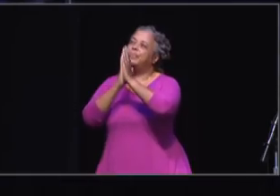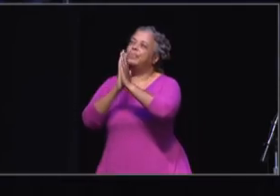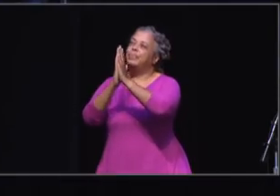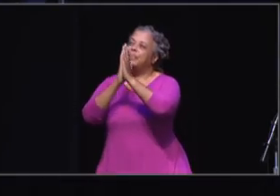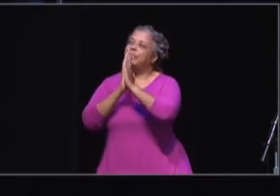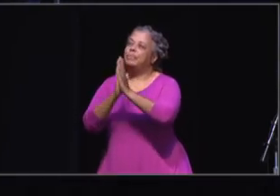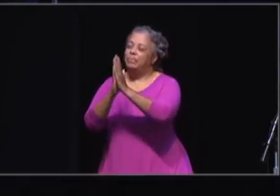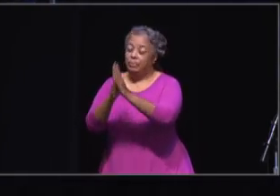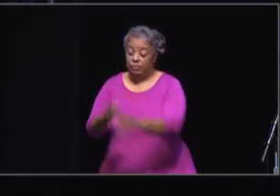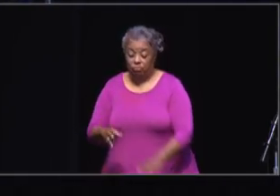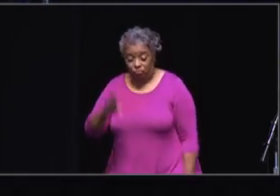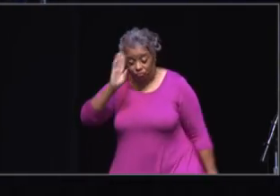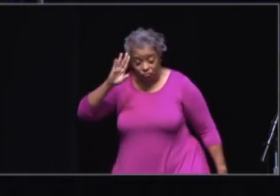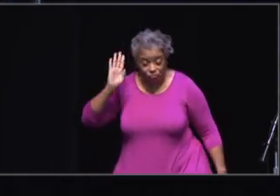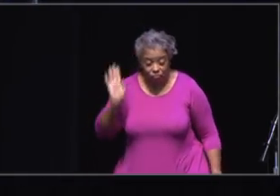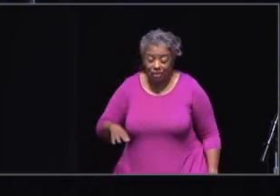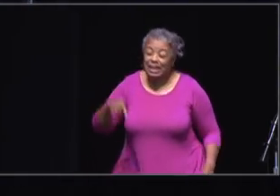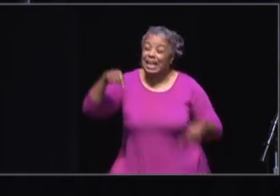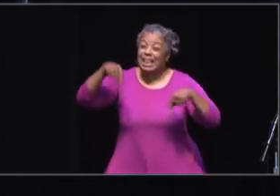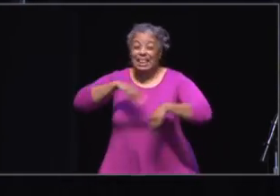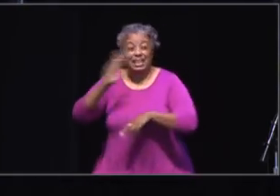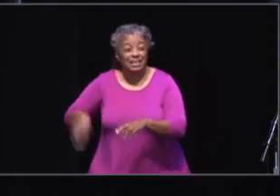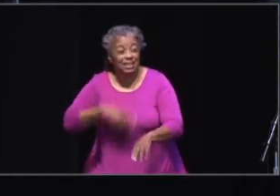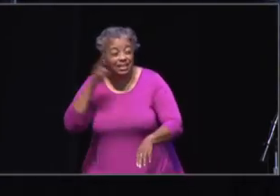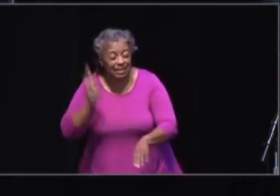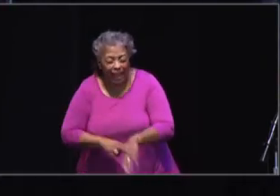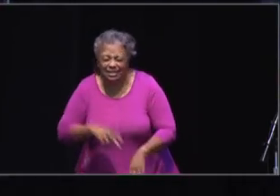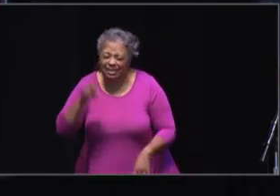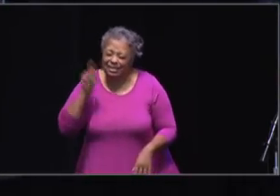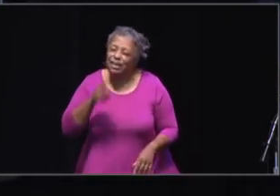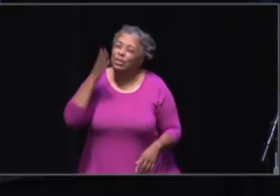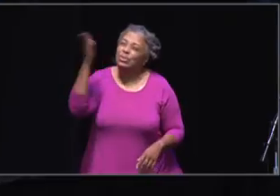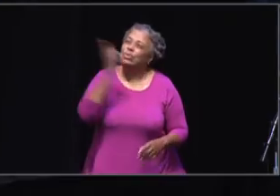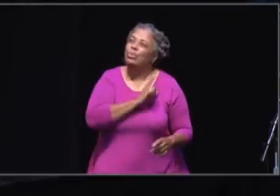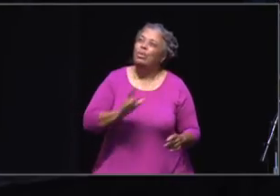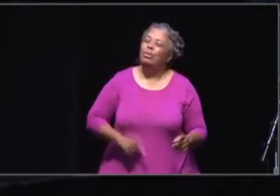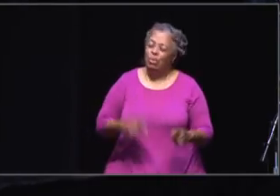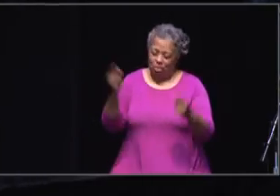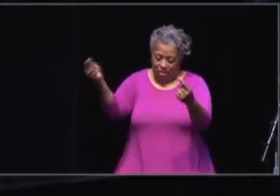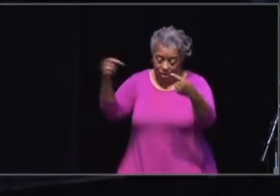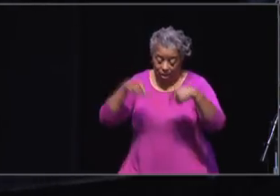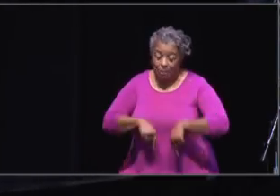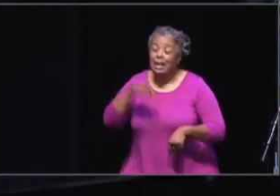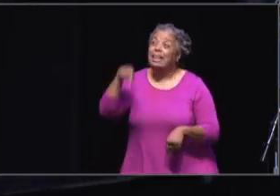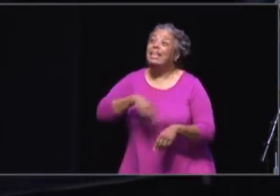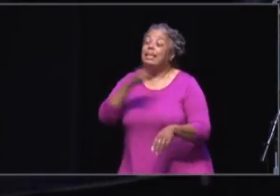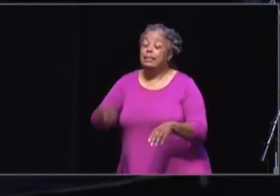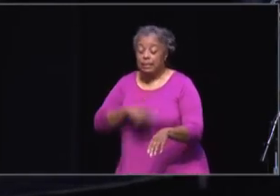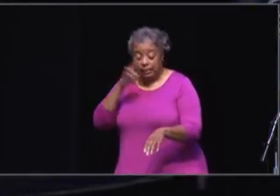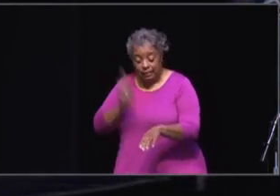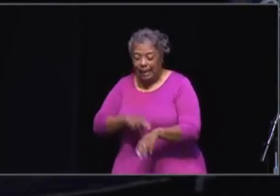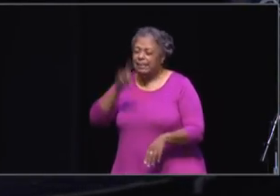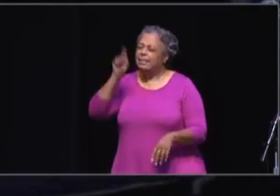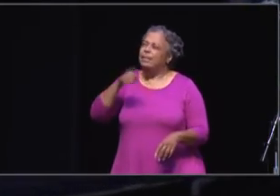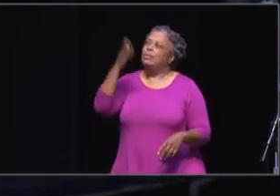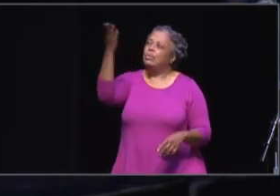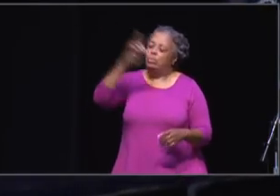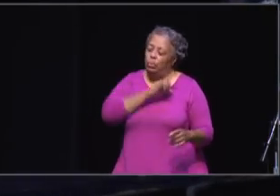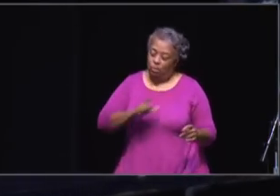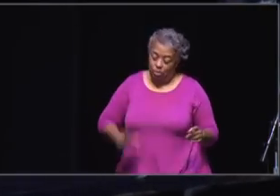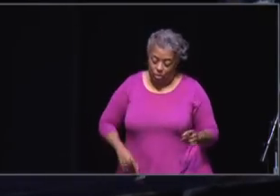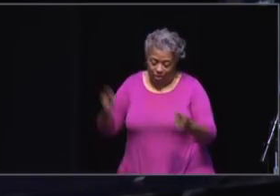This nation needs you, Lord, kumbaya. This nation needs you,